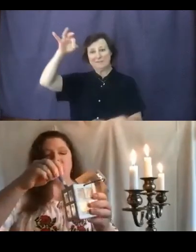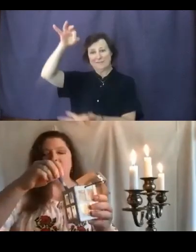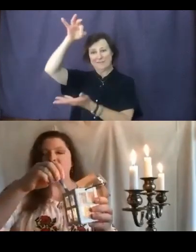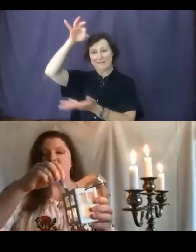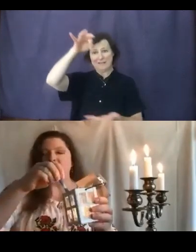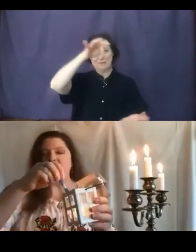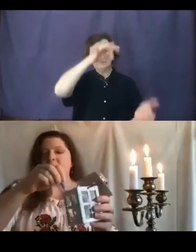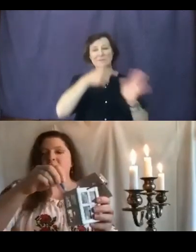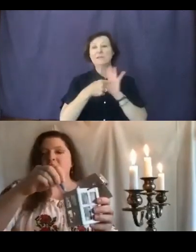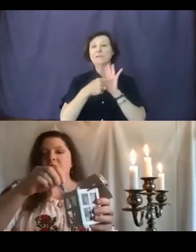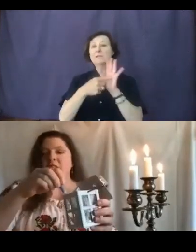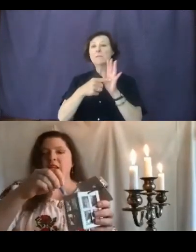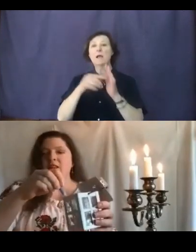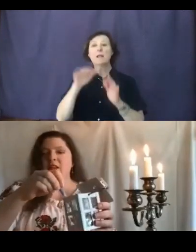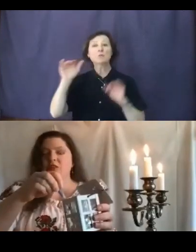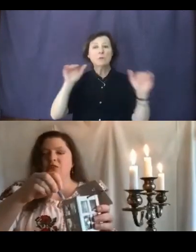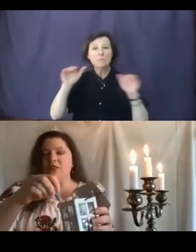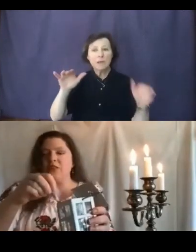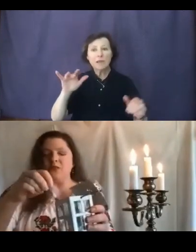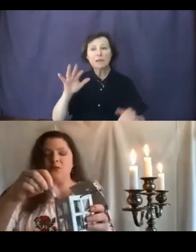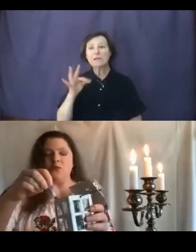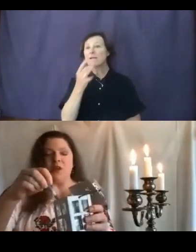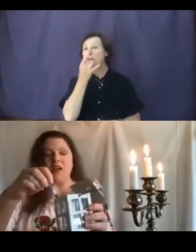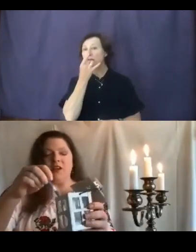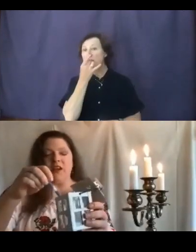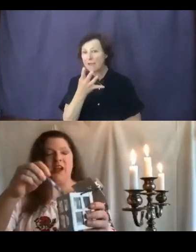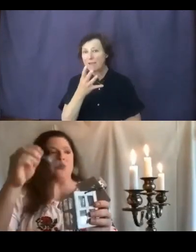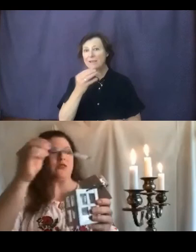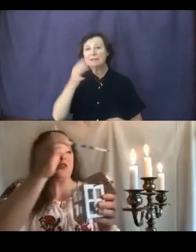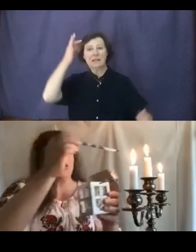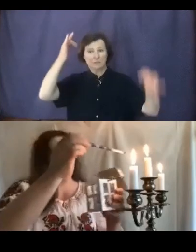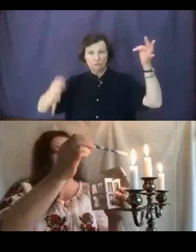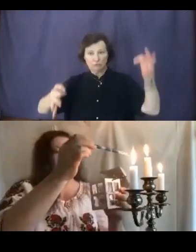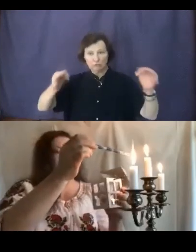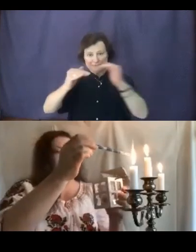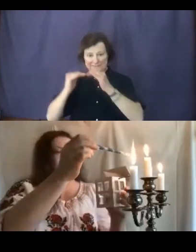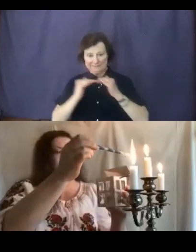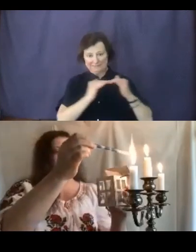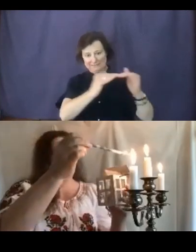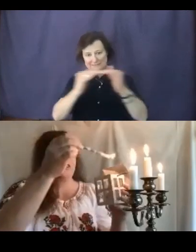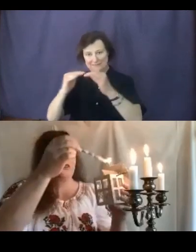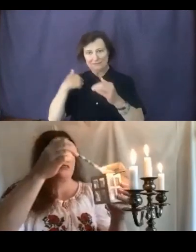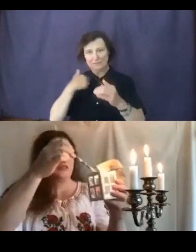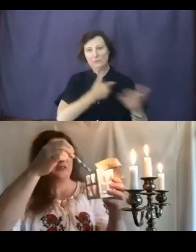reminder of the light and justice we carry out into the world.